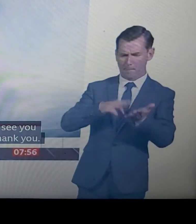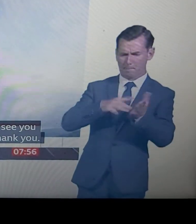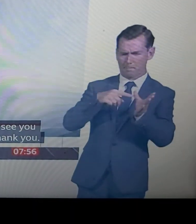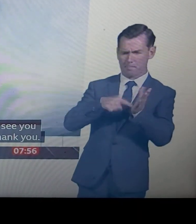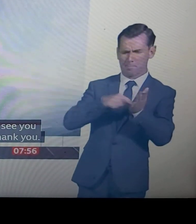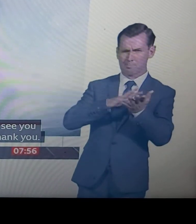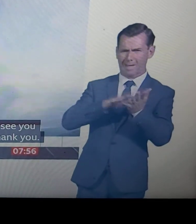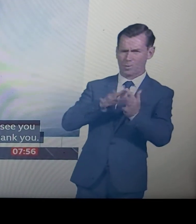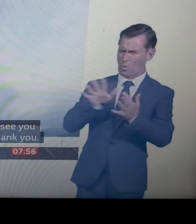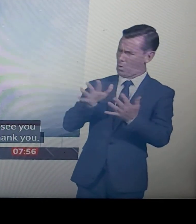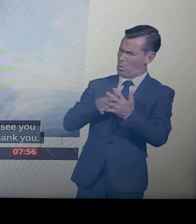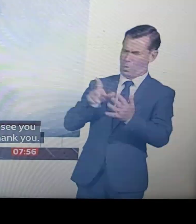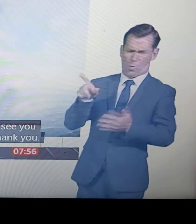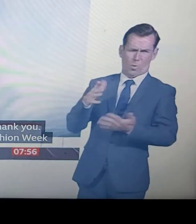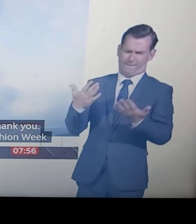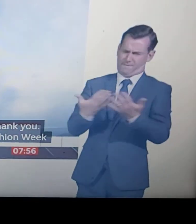Which of your many seats have you done today? Oh, good morning, the grey one.